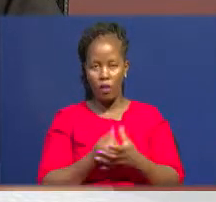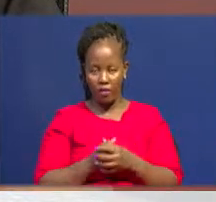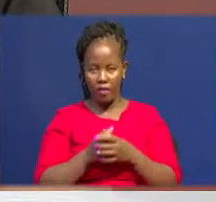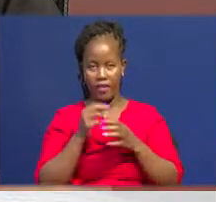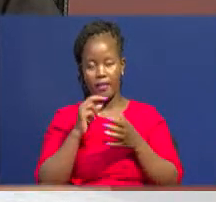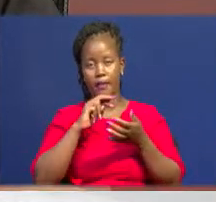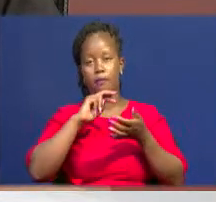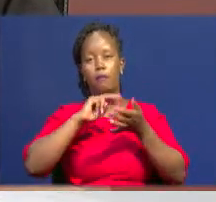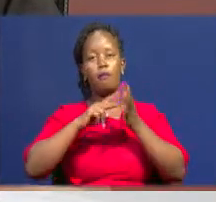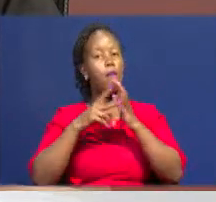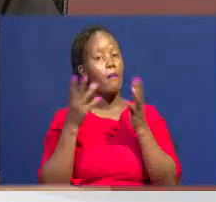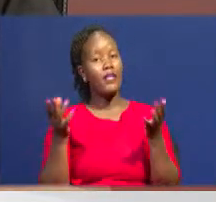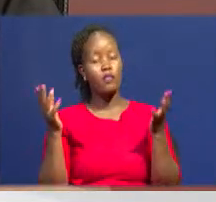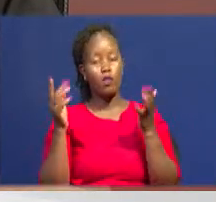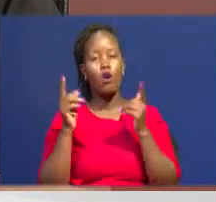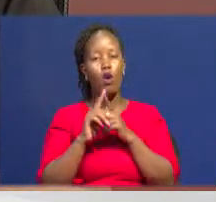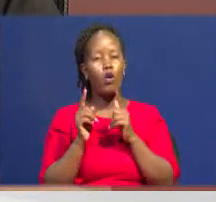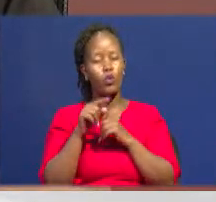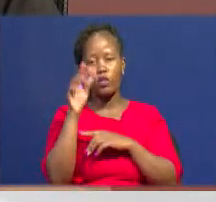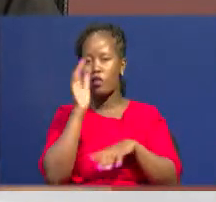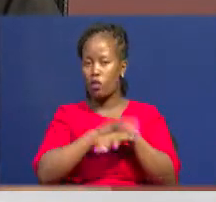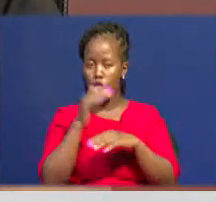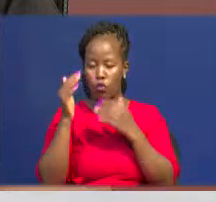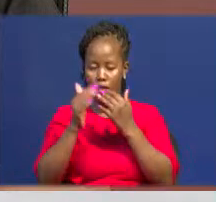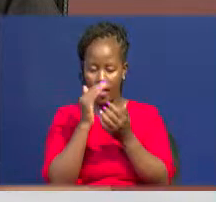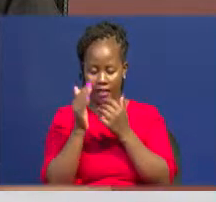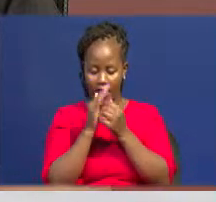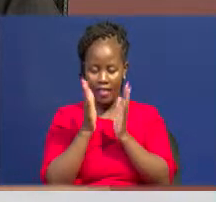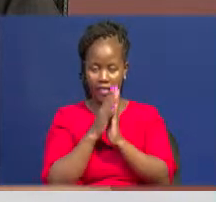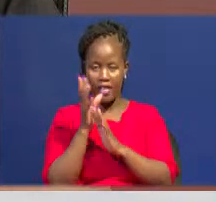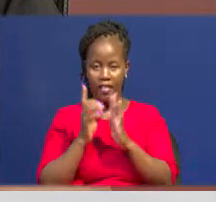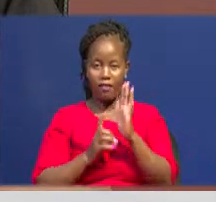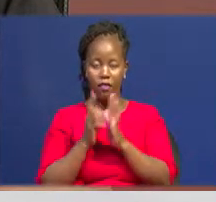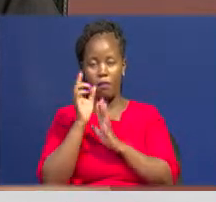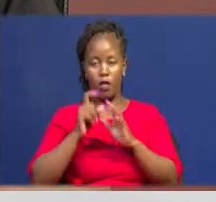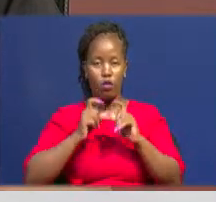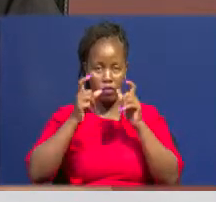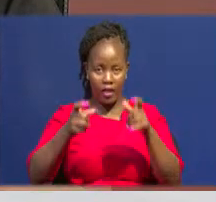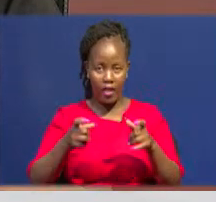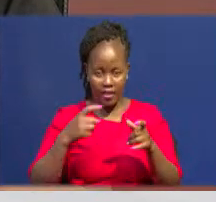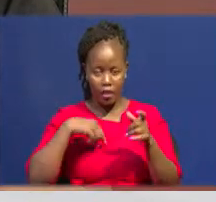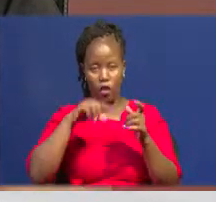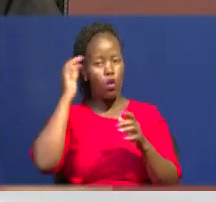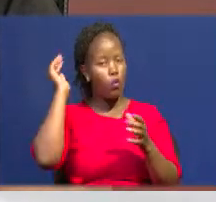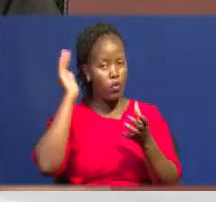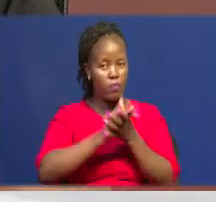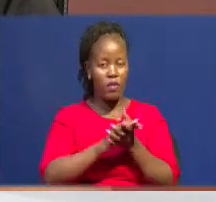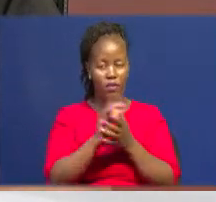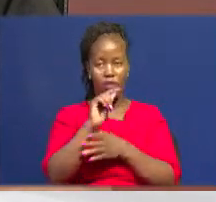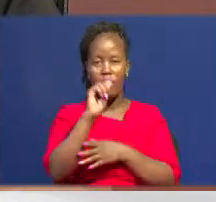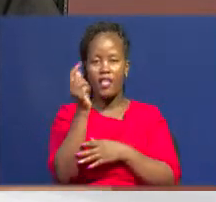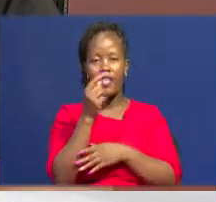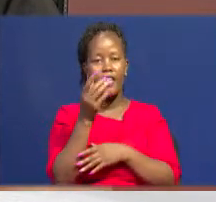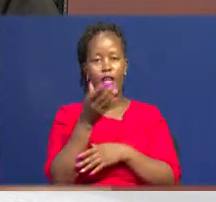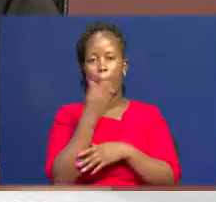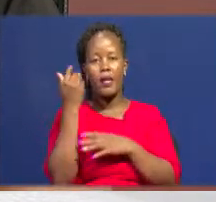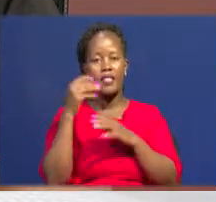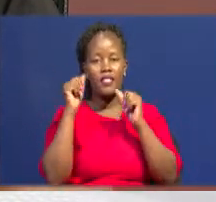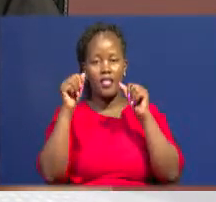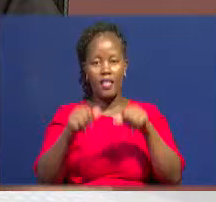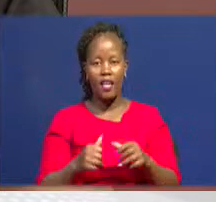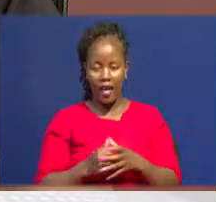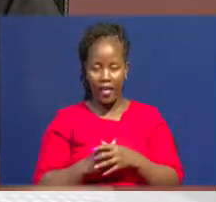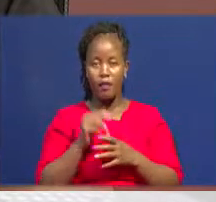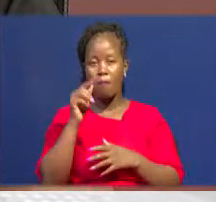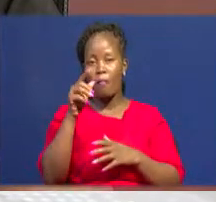it's also a development of talent, and we believe that Kenyans can do very well in beach sports. It's a